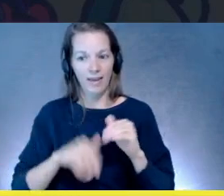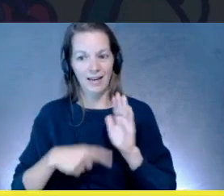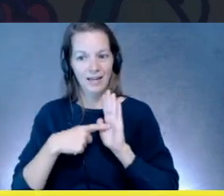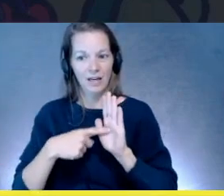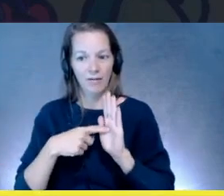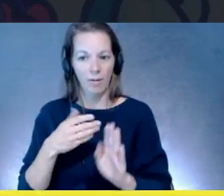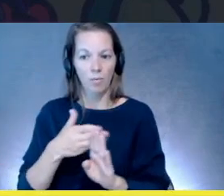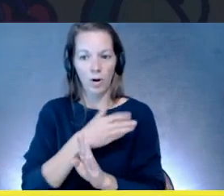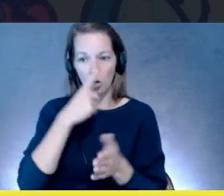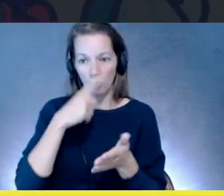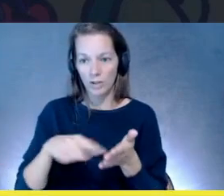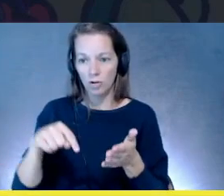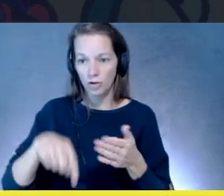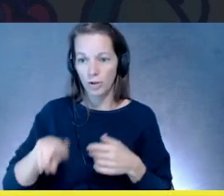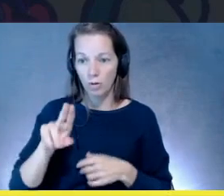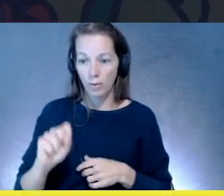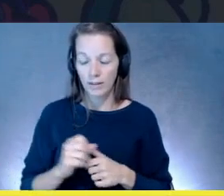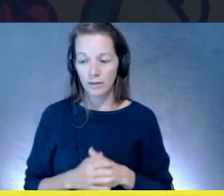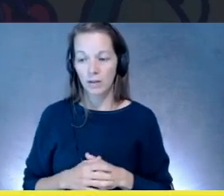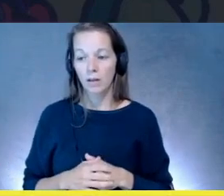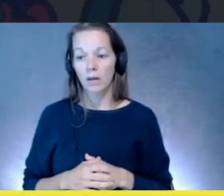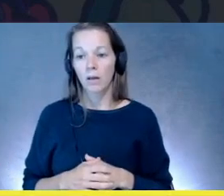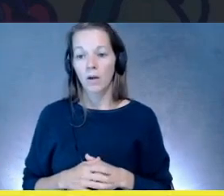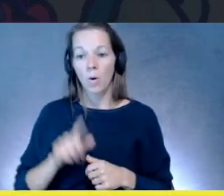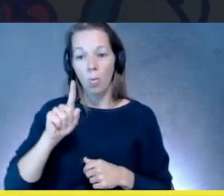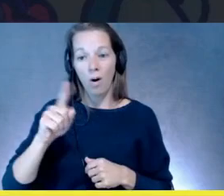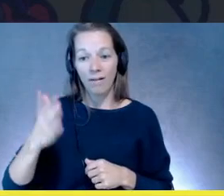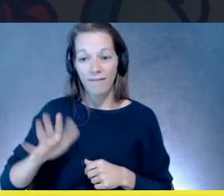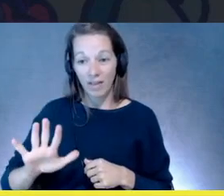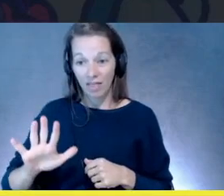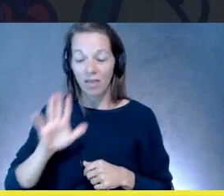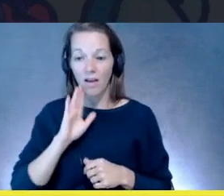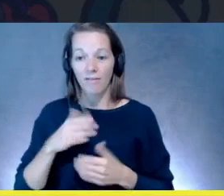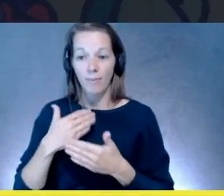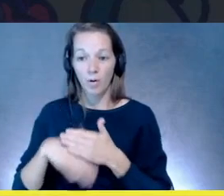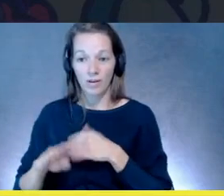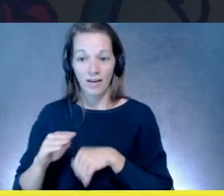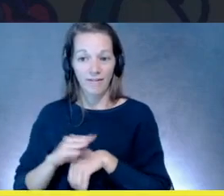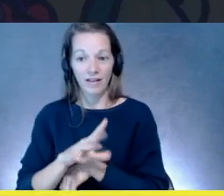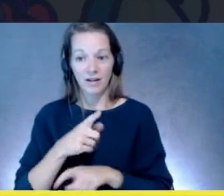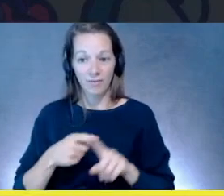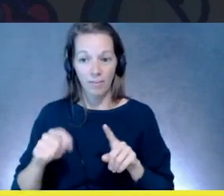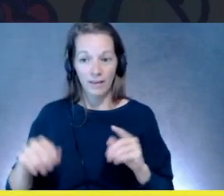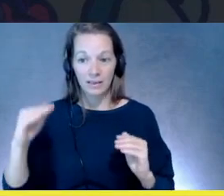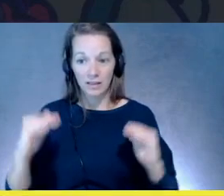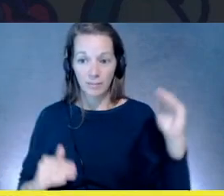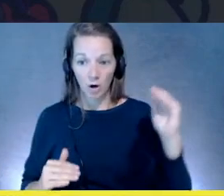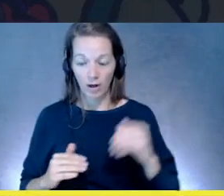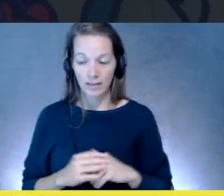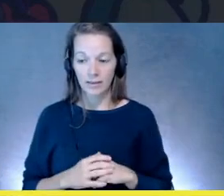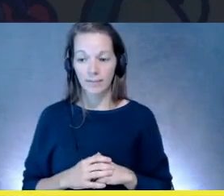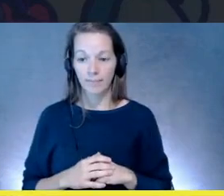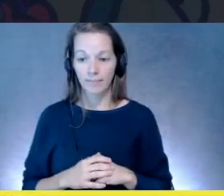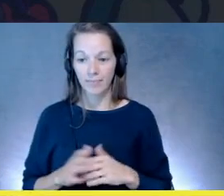in the United States, with 1/5 of US births affected by these disparities. Next